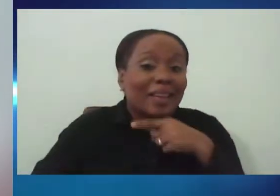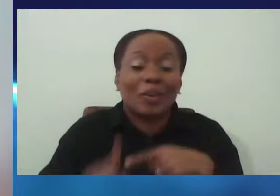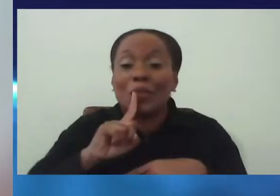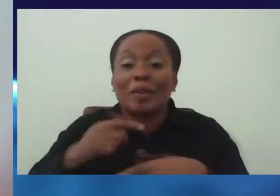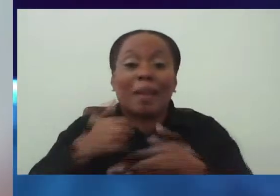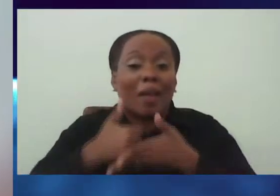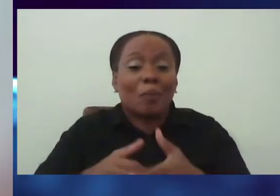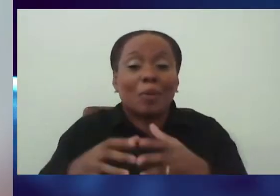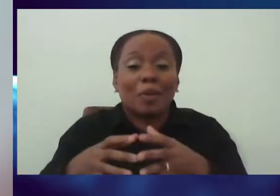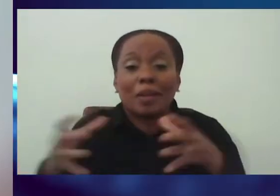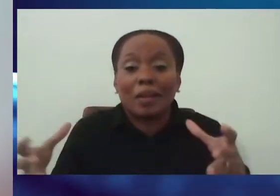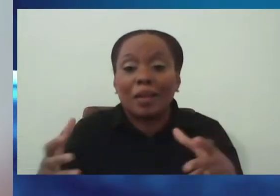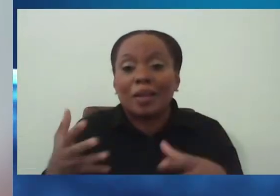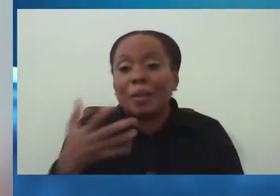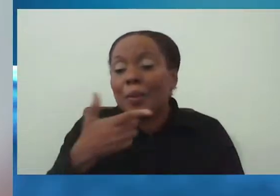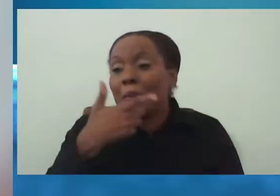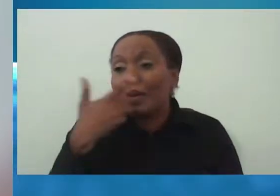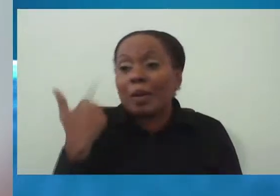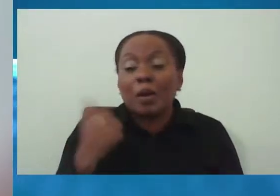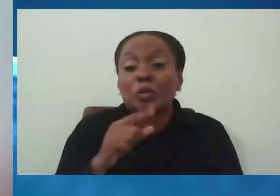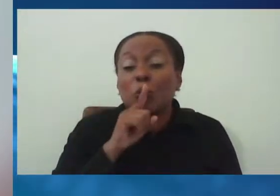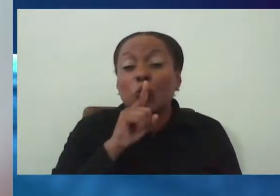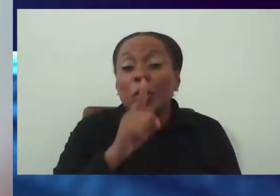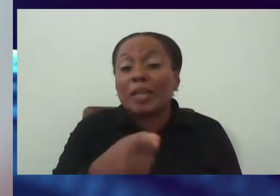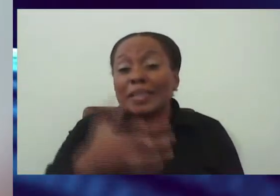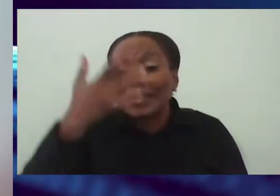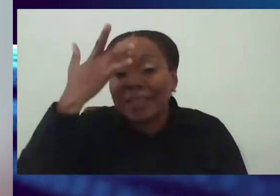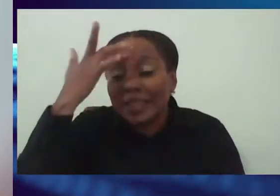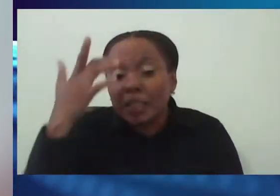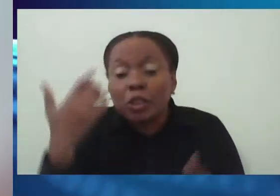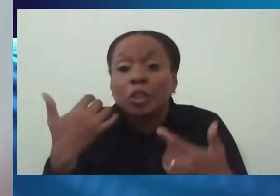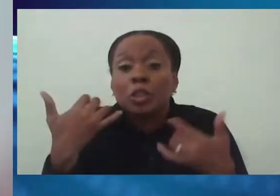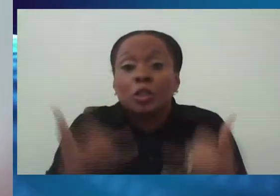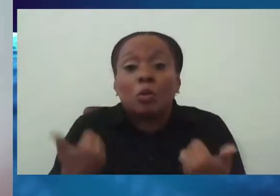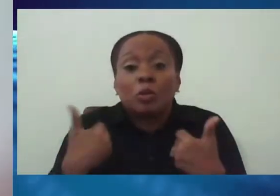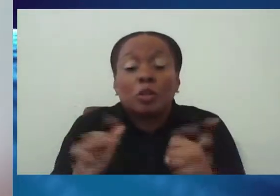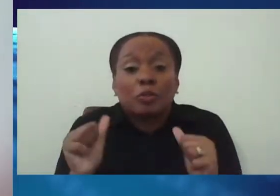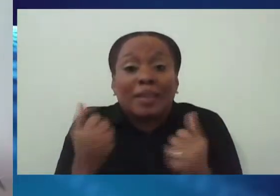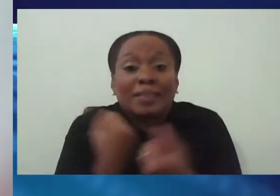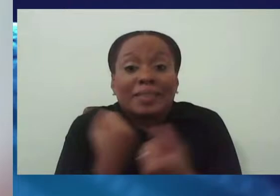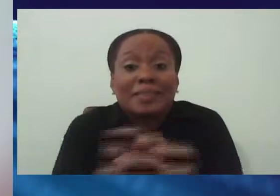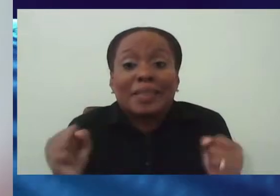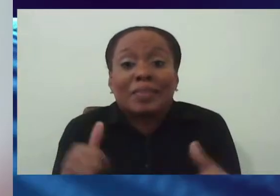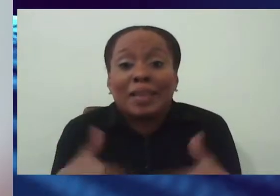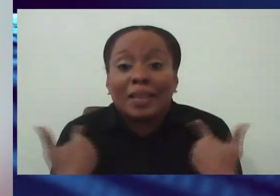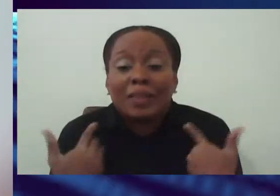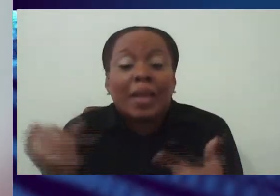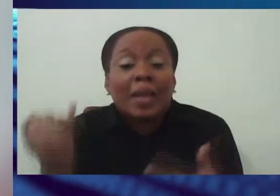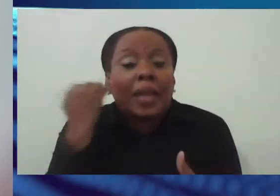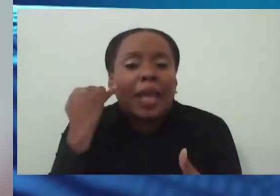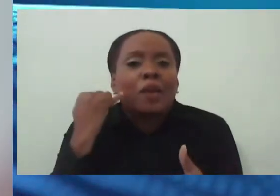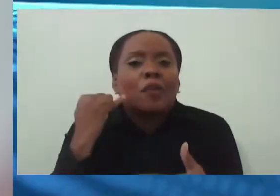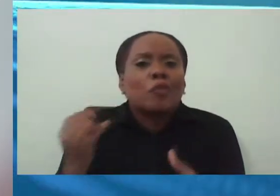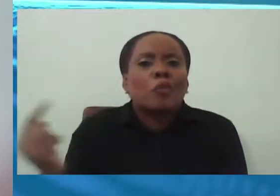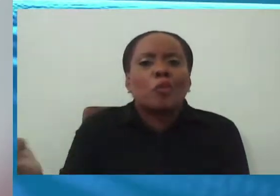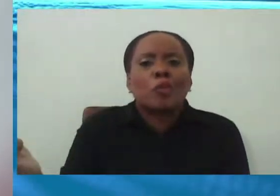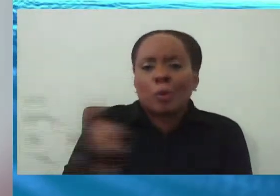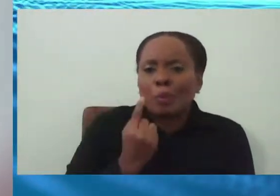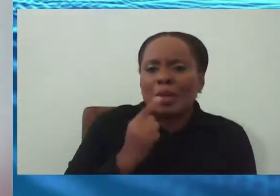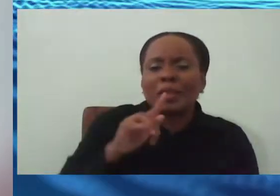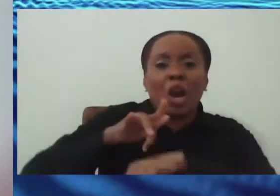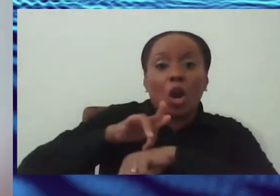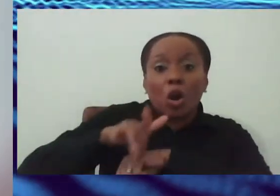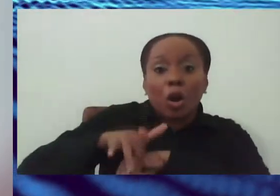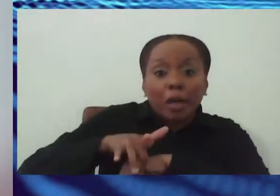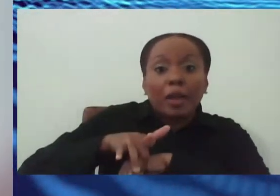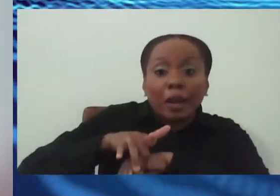because we are playing catch up. And therefore there's an increased risk that they may not have the sorts of